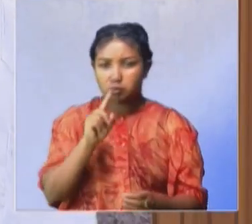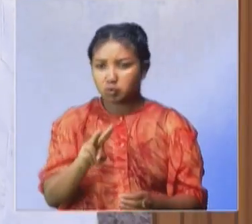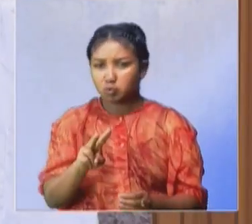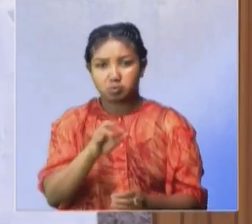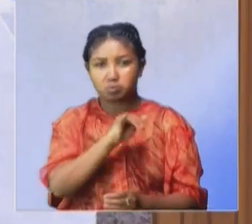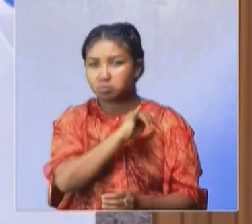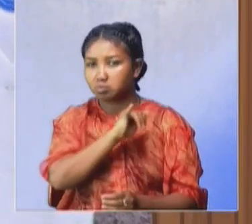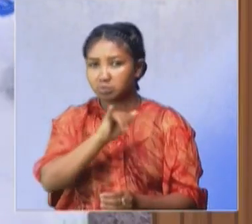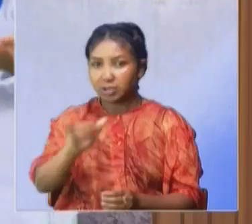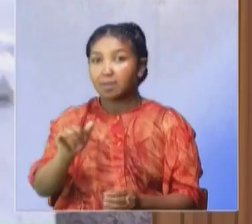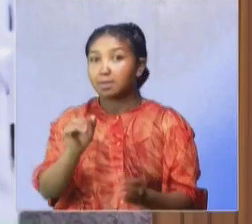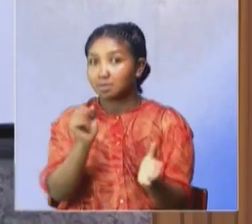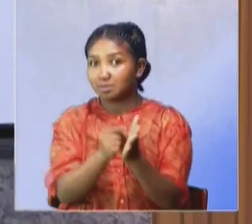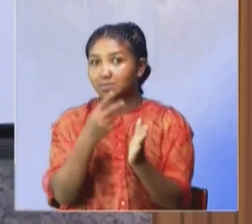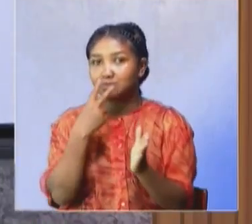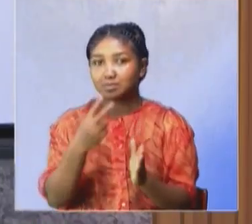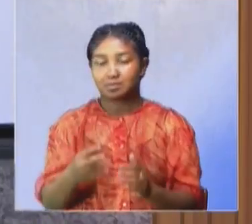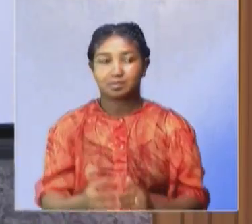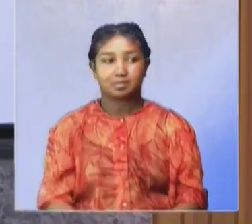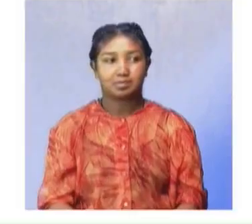with V1.